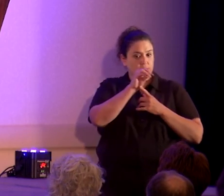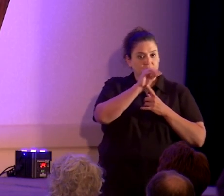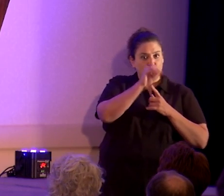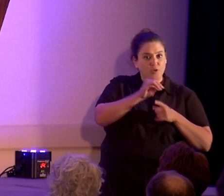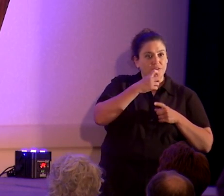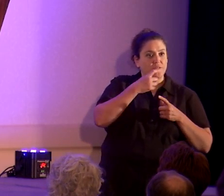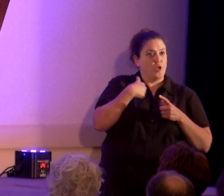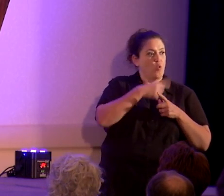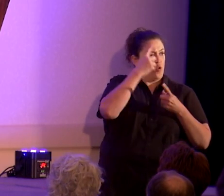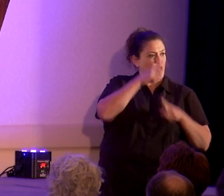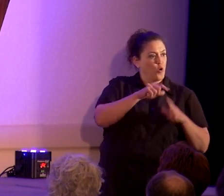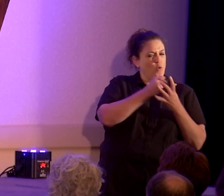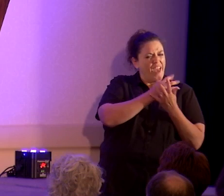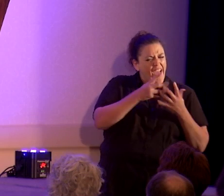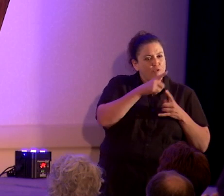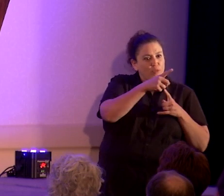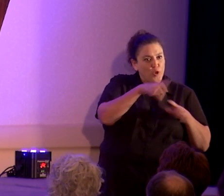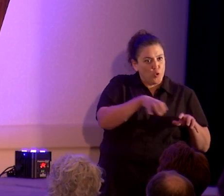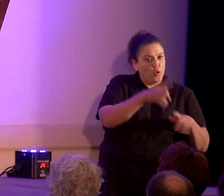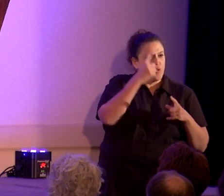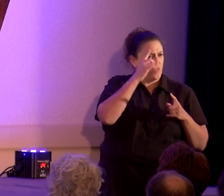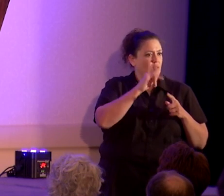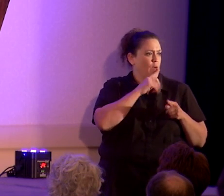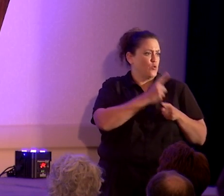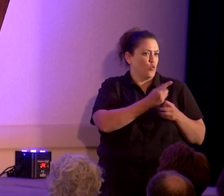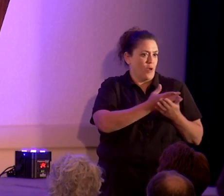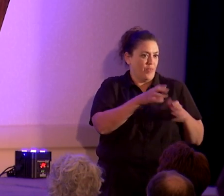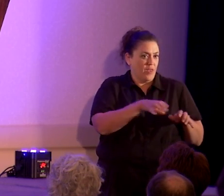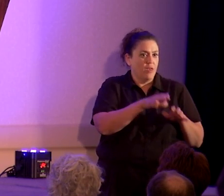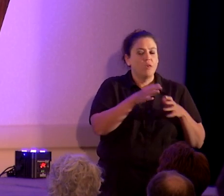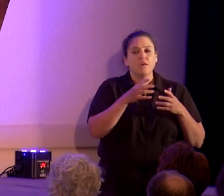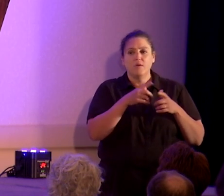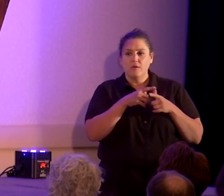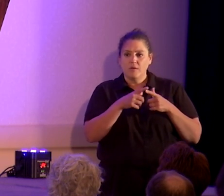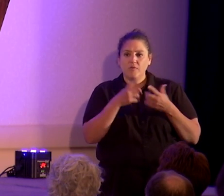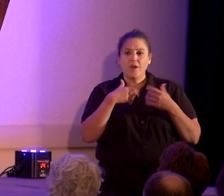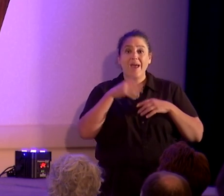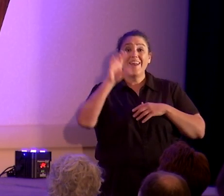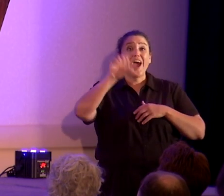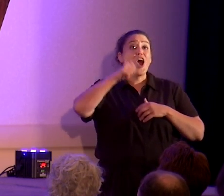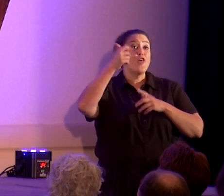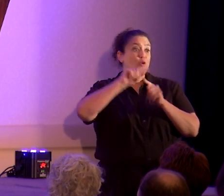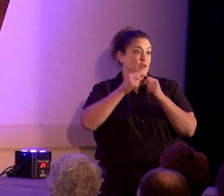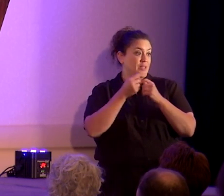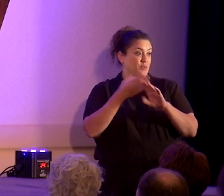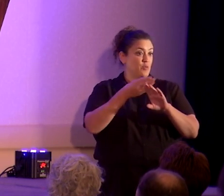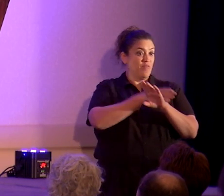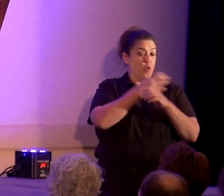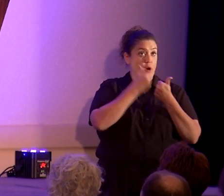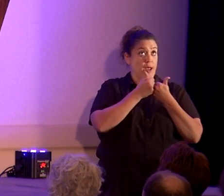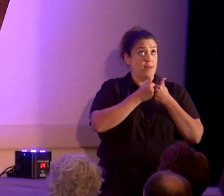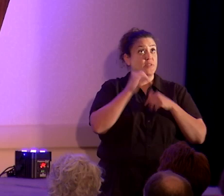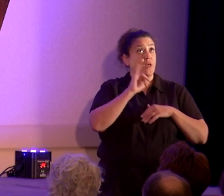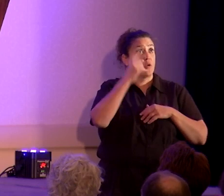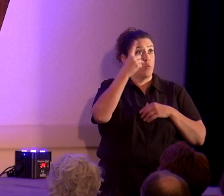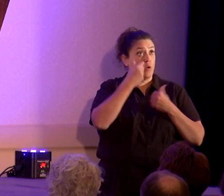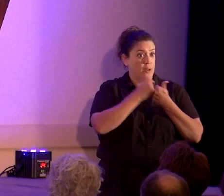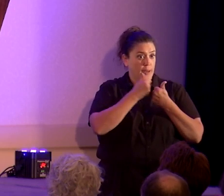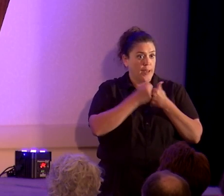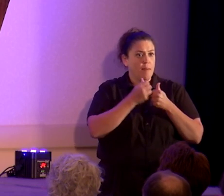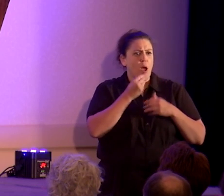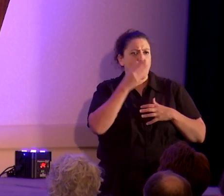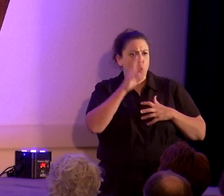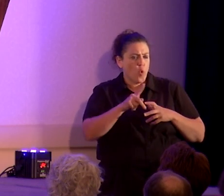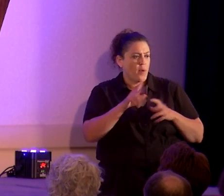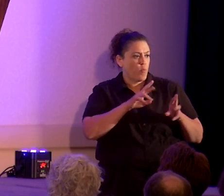with everything you did. We think that that was the right move. And then I also had guys from other teams come up to me before games, like one game. So I'm warming up